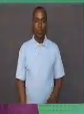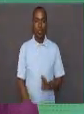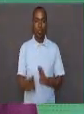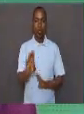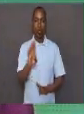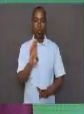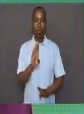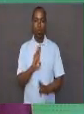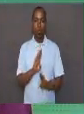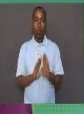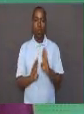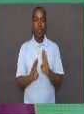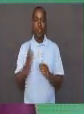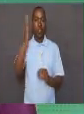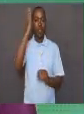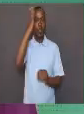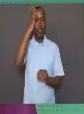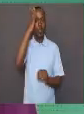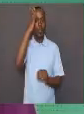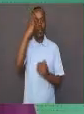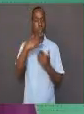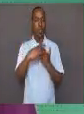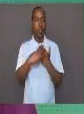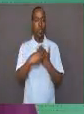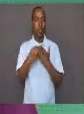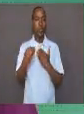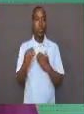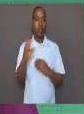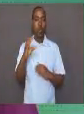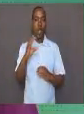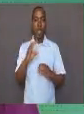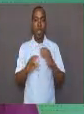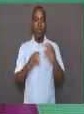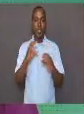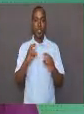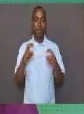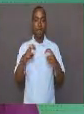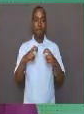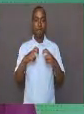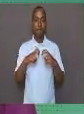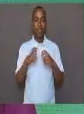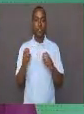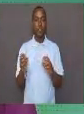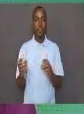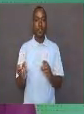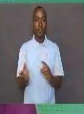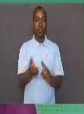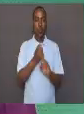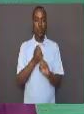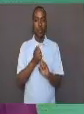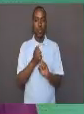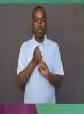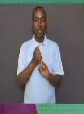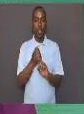Biology draws on knowledge from chemistry and physics and then applies